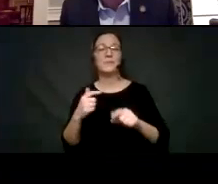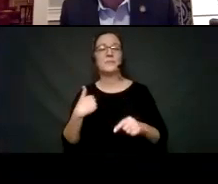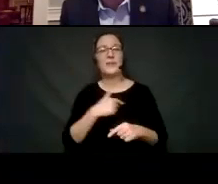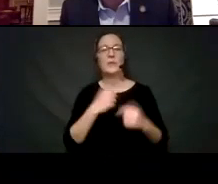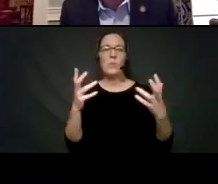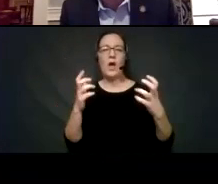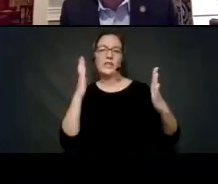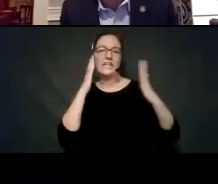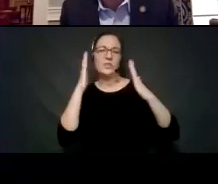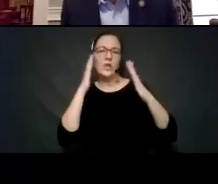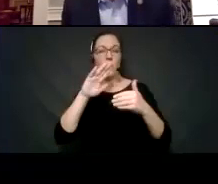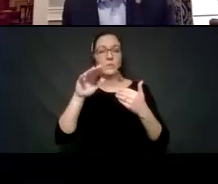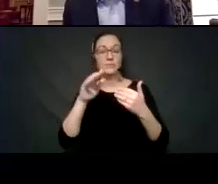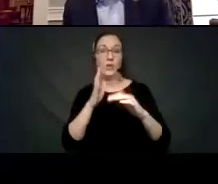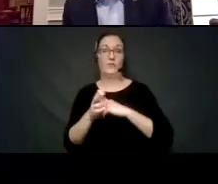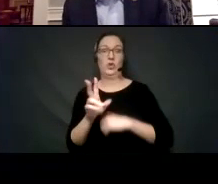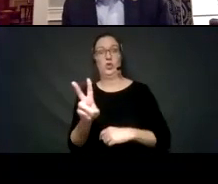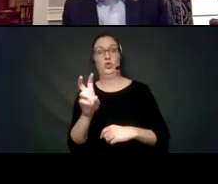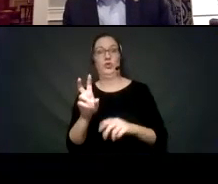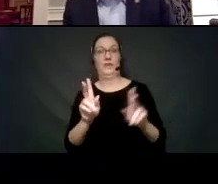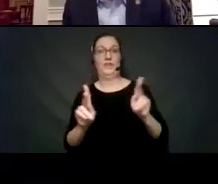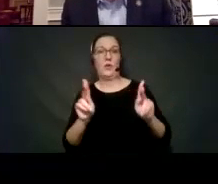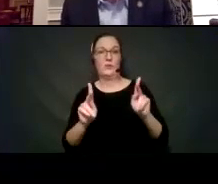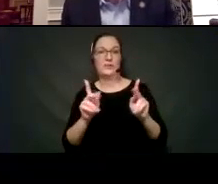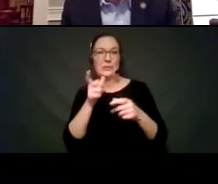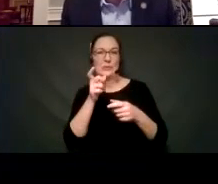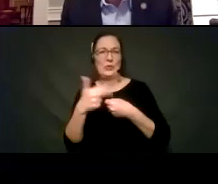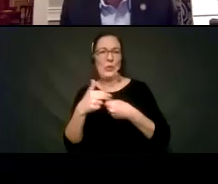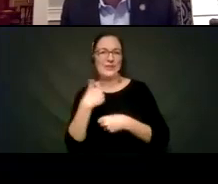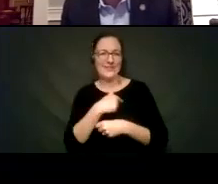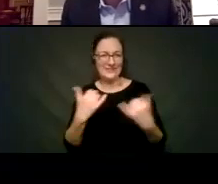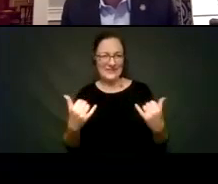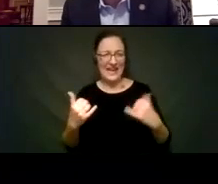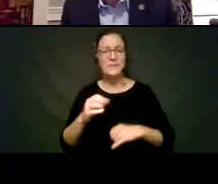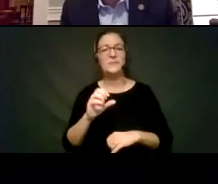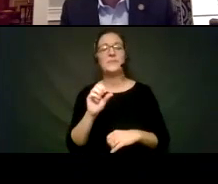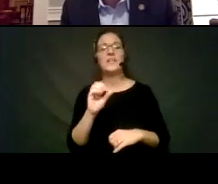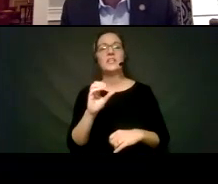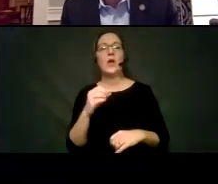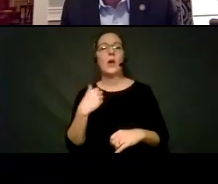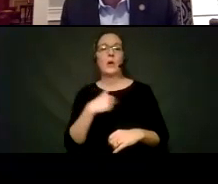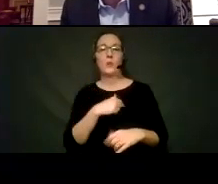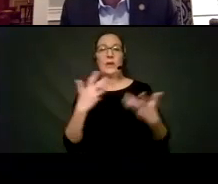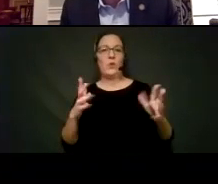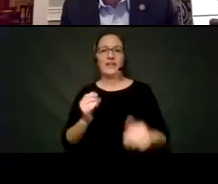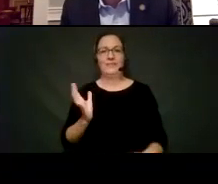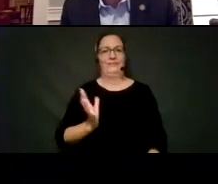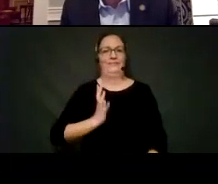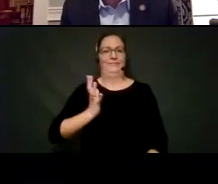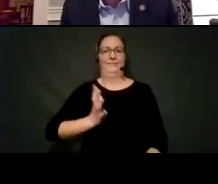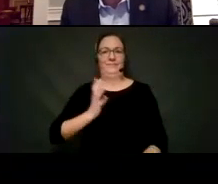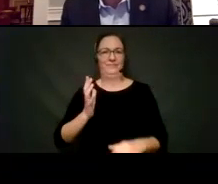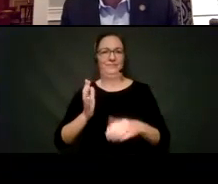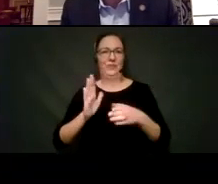we have joining us today. So in lieu of a formal roll call, if you could introduce